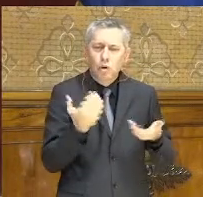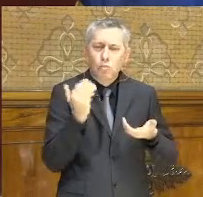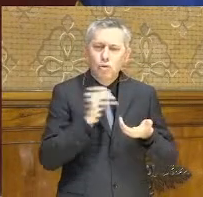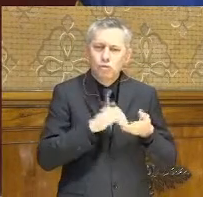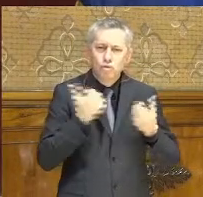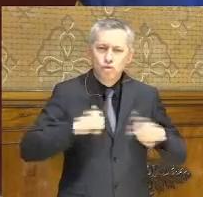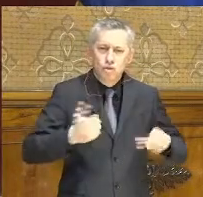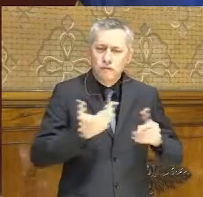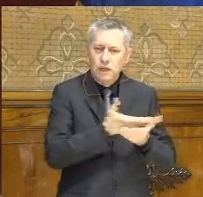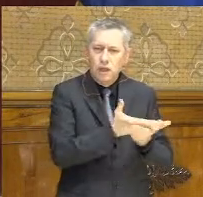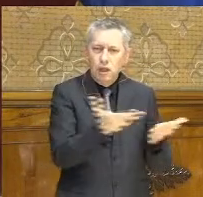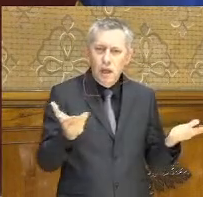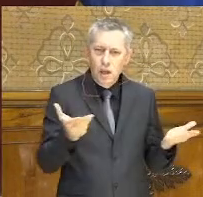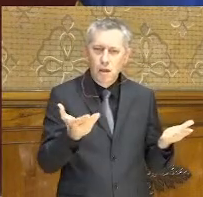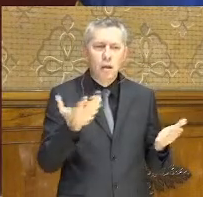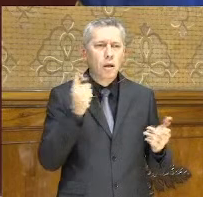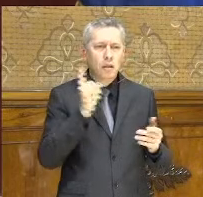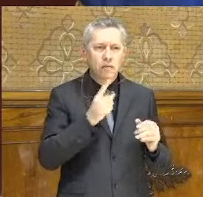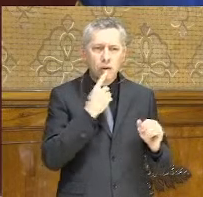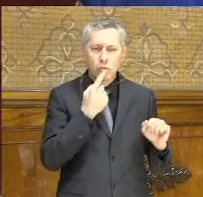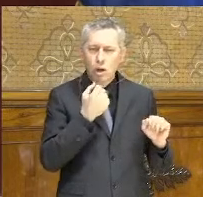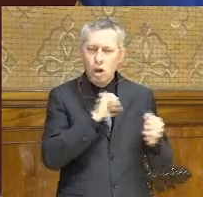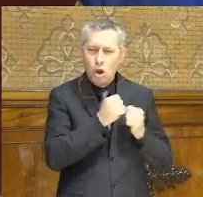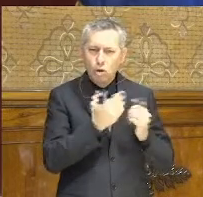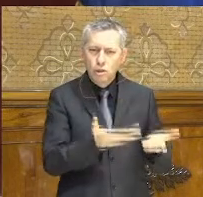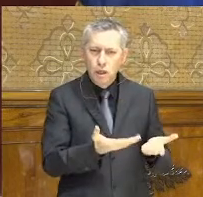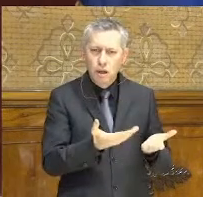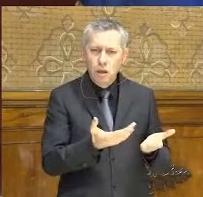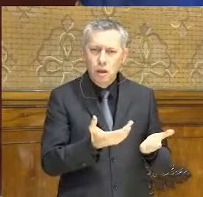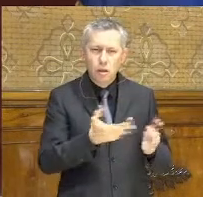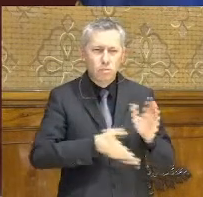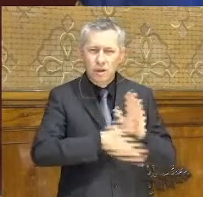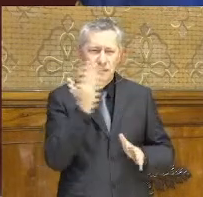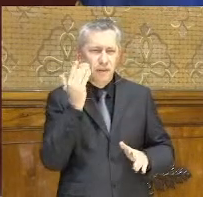Refugees, over 2 million, are on